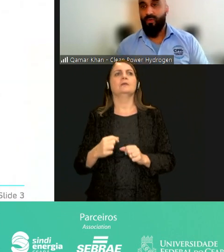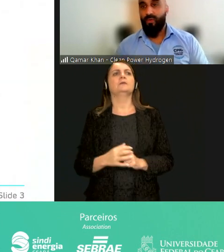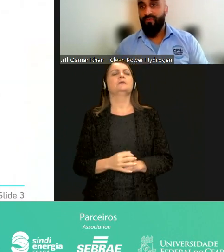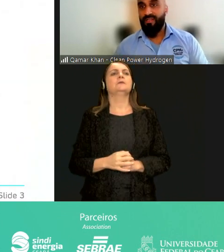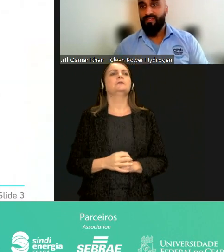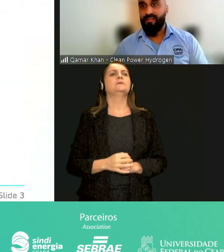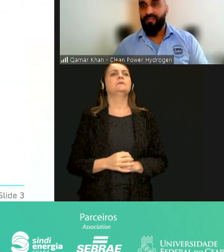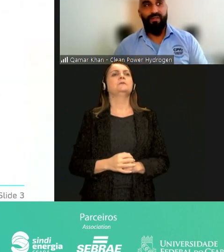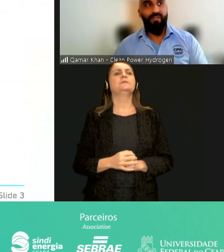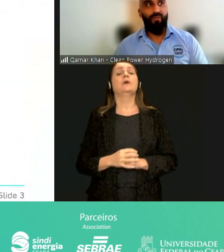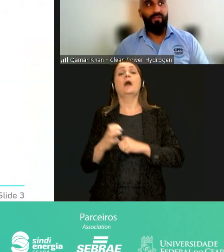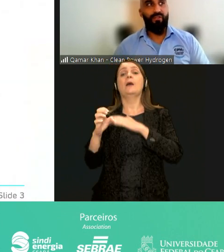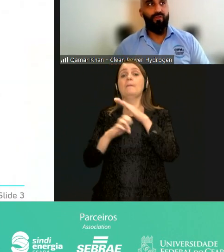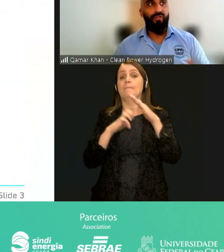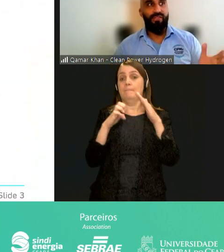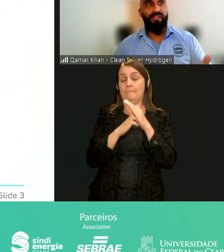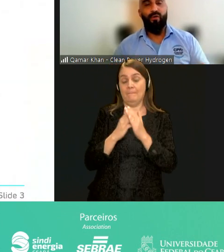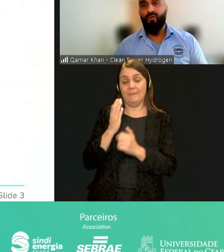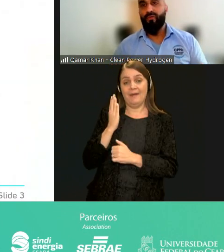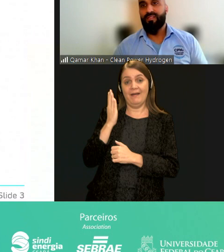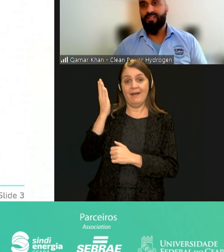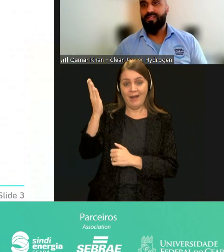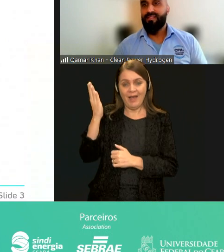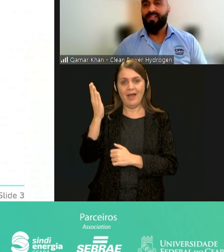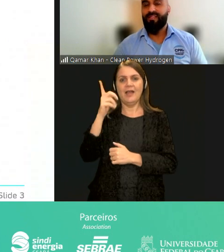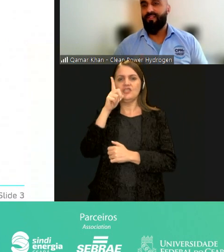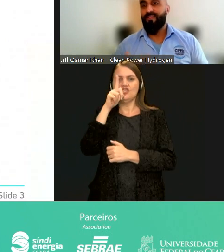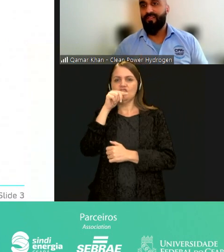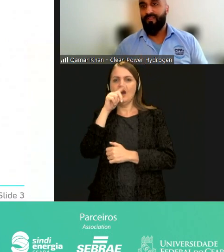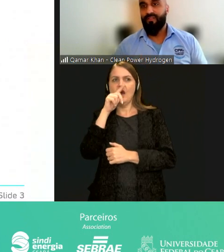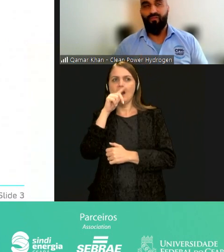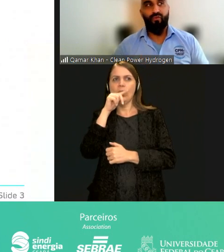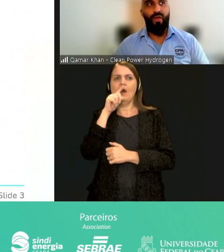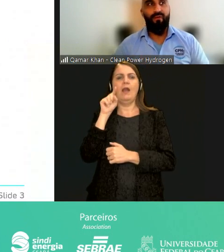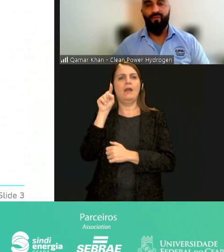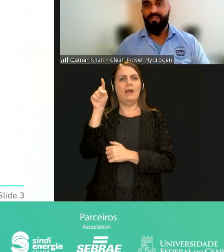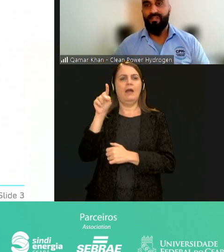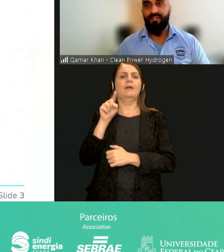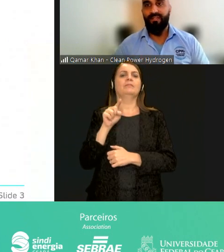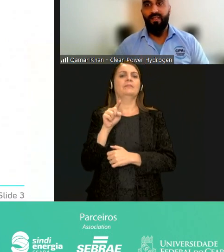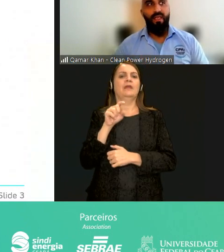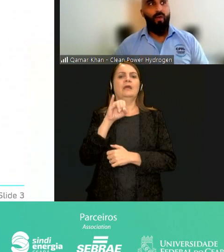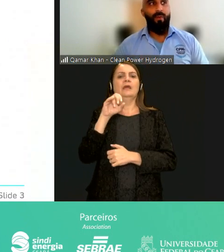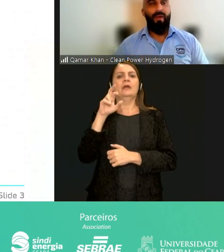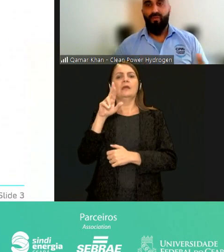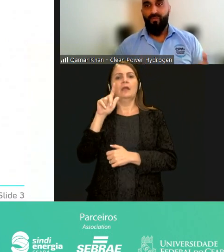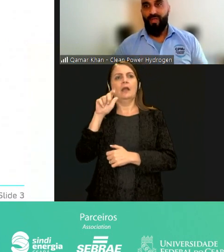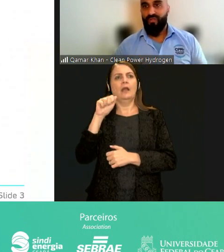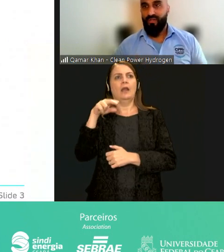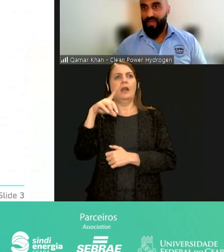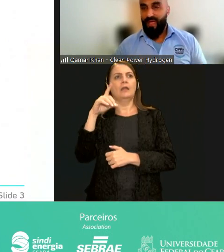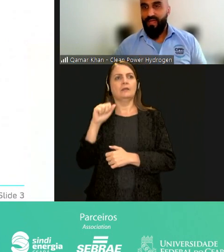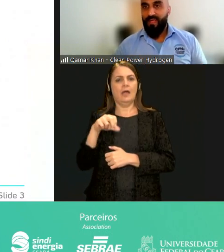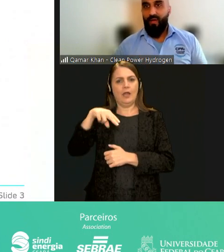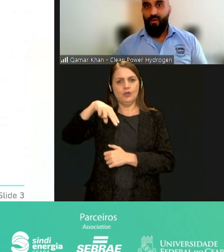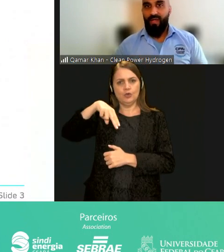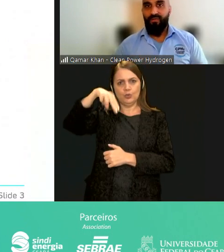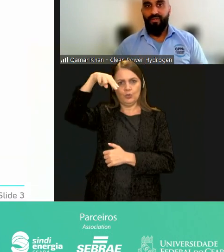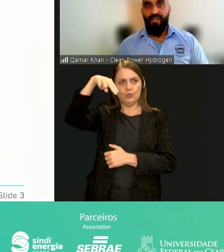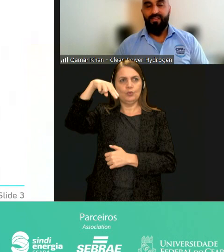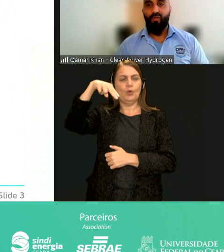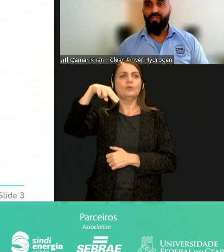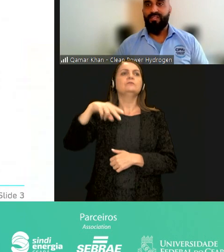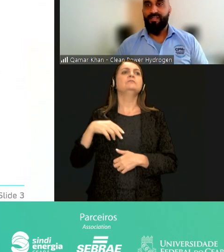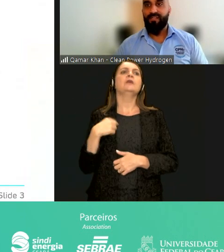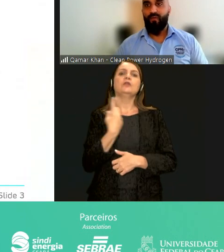which is quite recent, 2022. So this is our new facility, it's a 30,000 square foot facility. We're manufacturing there our